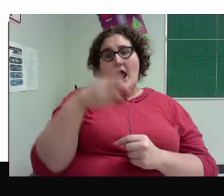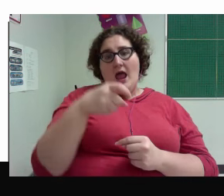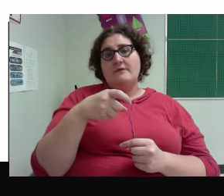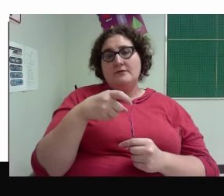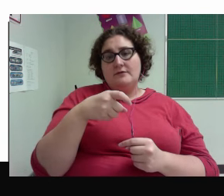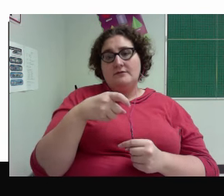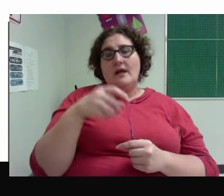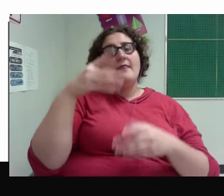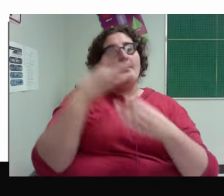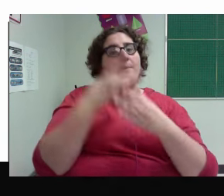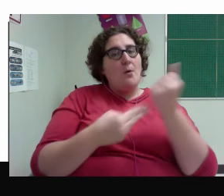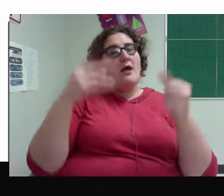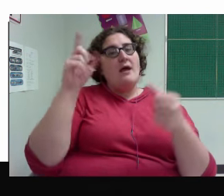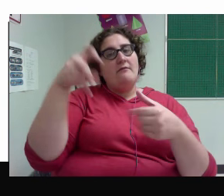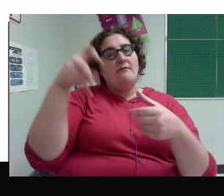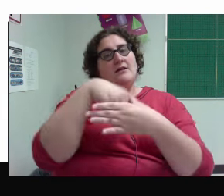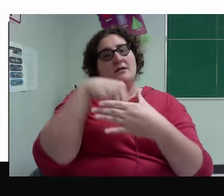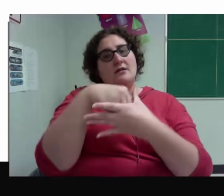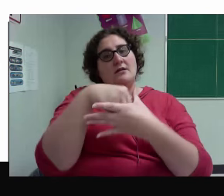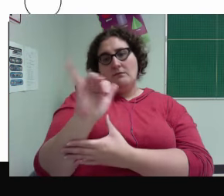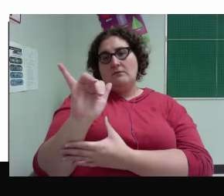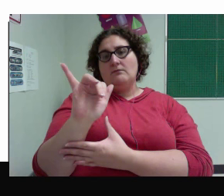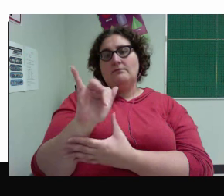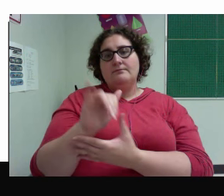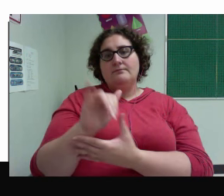and they're both on the interior.